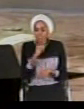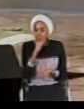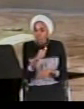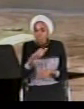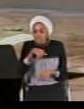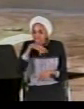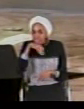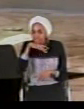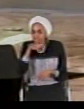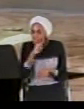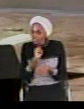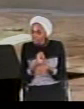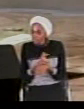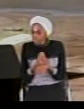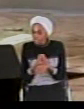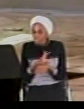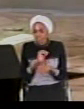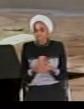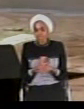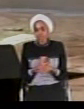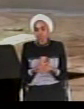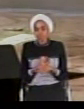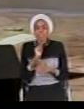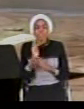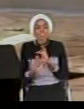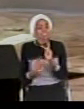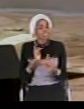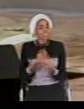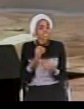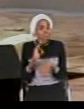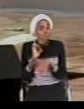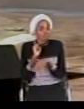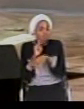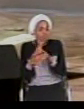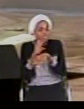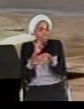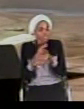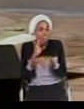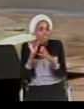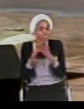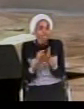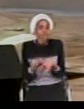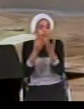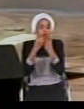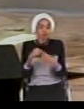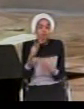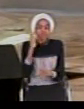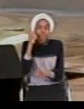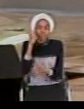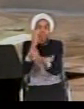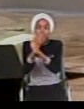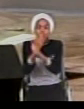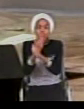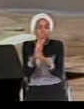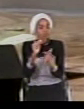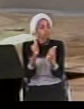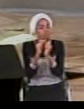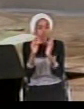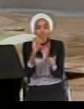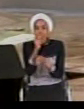uncontaminated message, a kind of message that comes directly without any